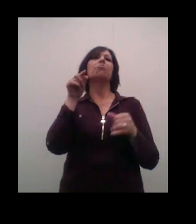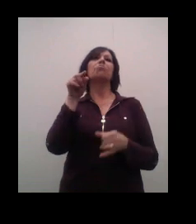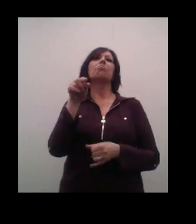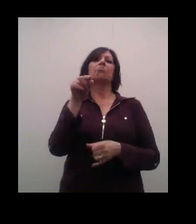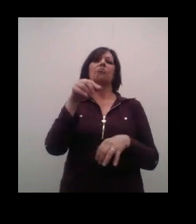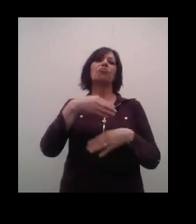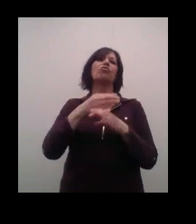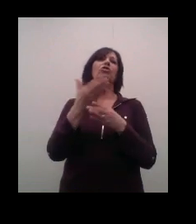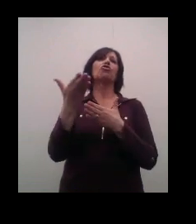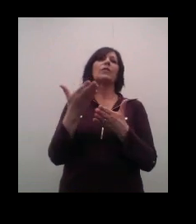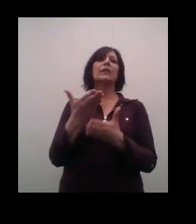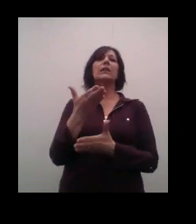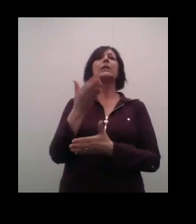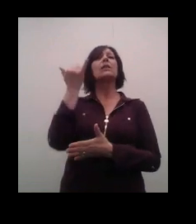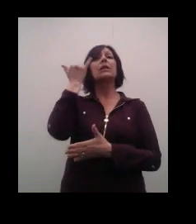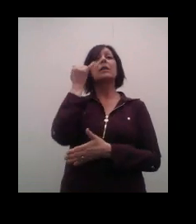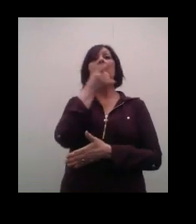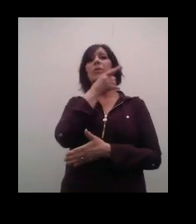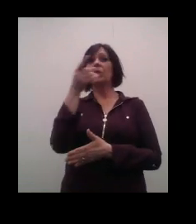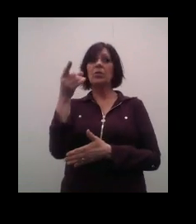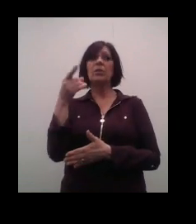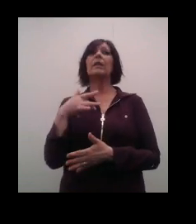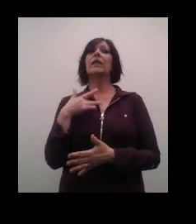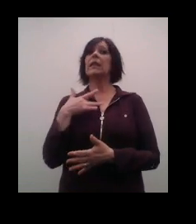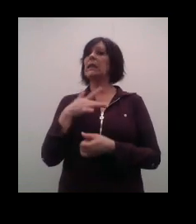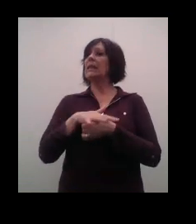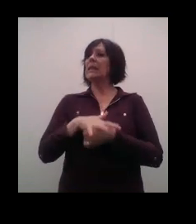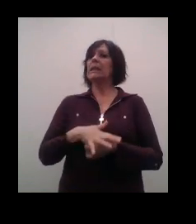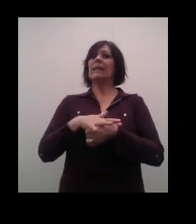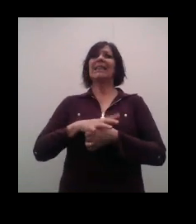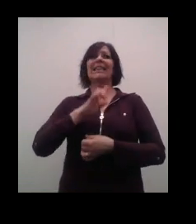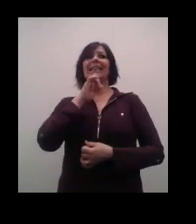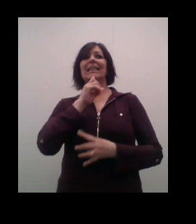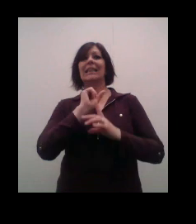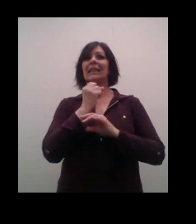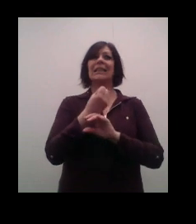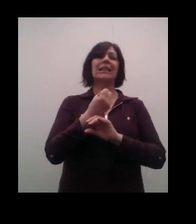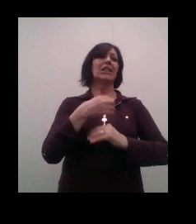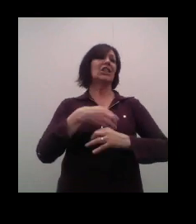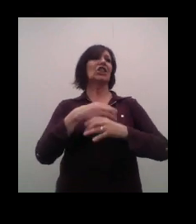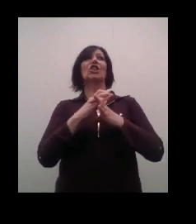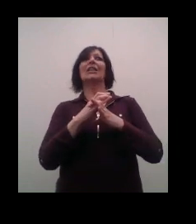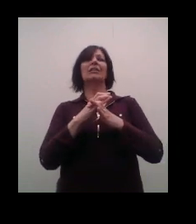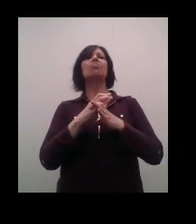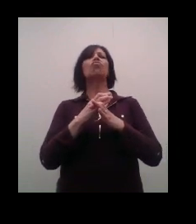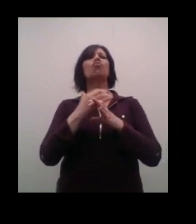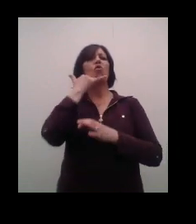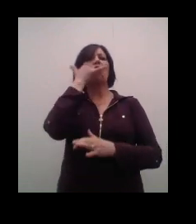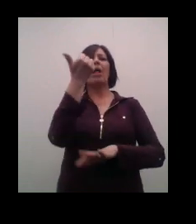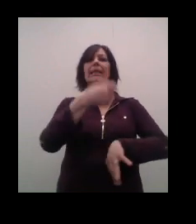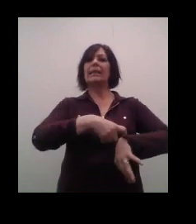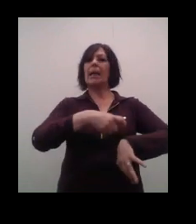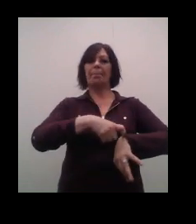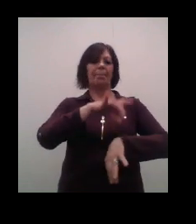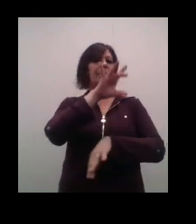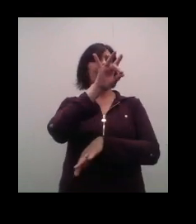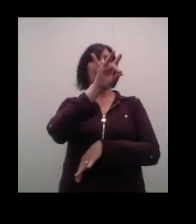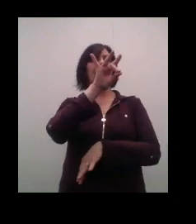through Crisis Services. So if you are in a serious situation, you are in crisis, you can call at any time of the day to